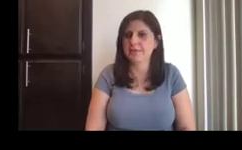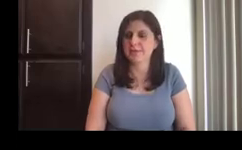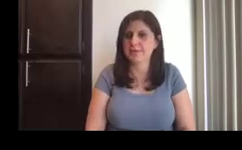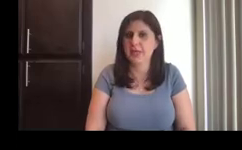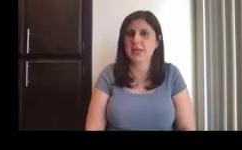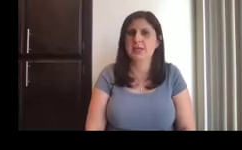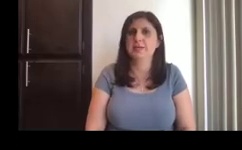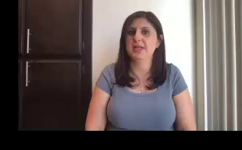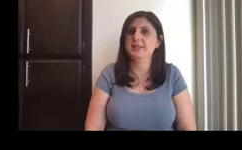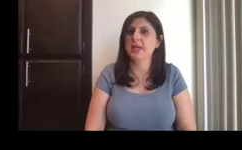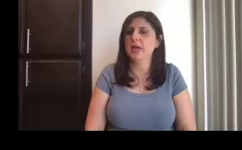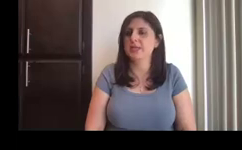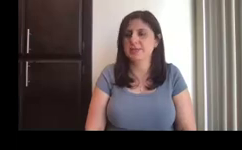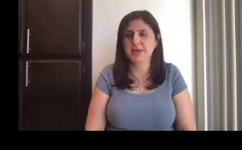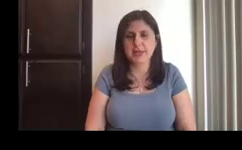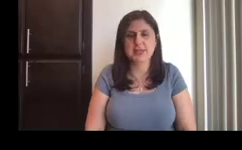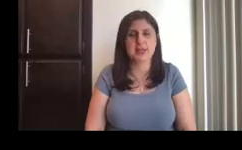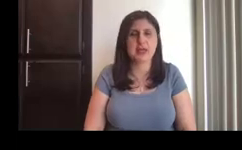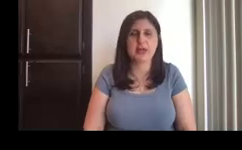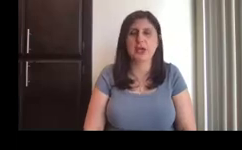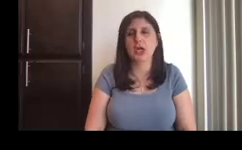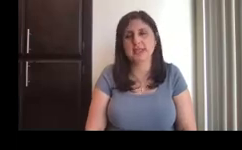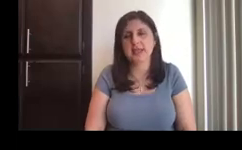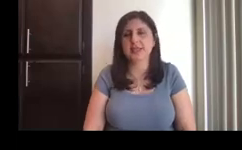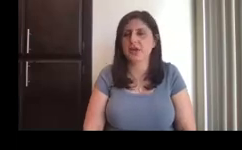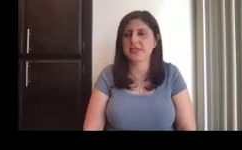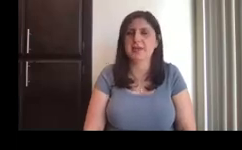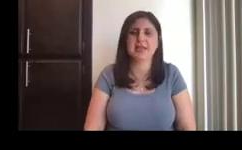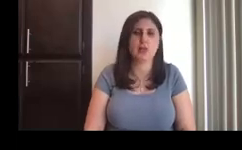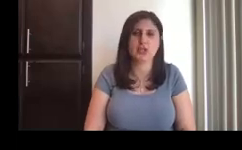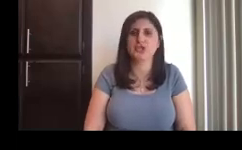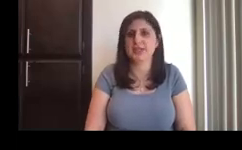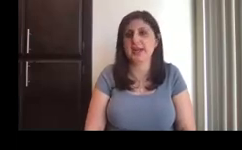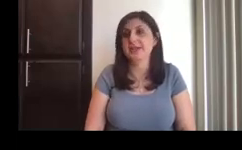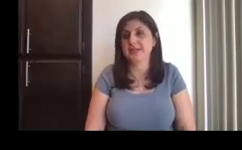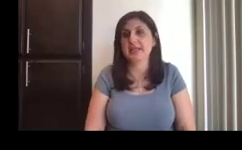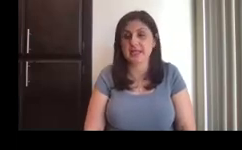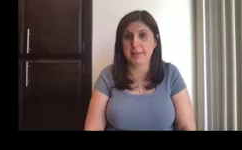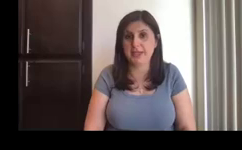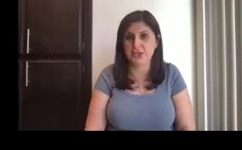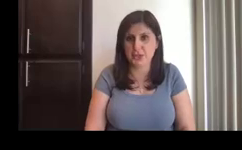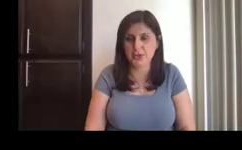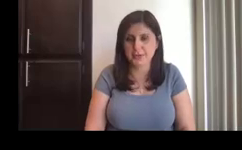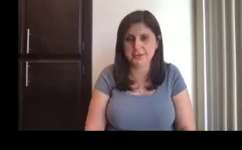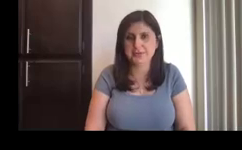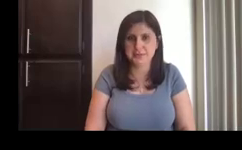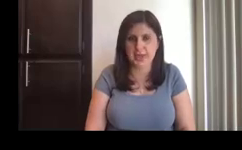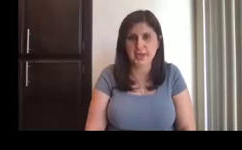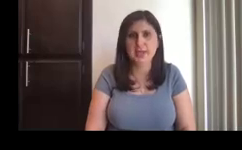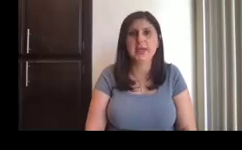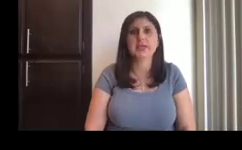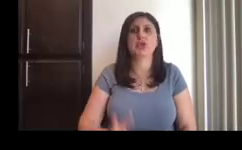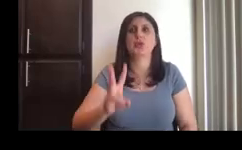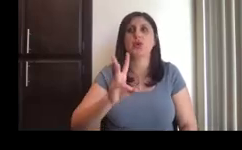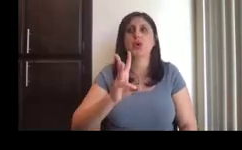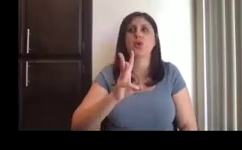spell them. But to be honest, in context, a lot of times I will just sign these signs that I'm about to show you.